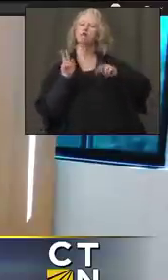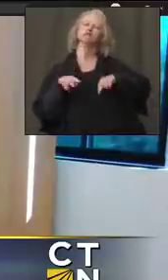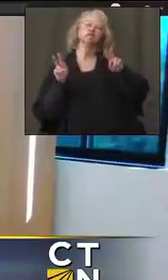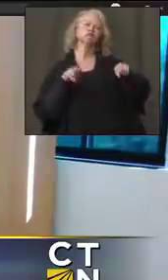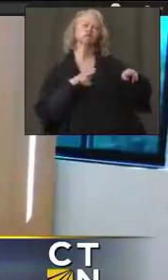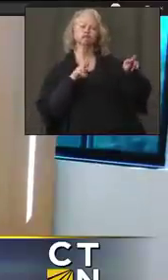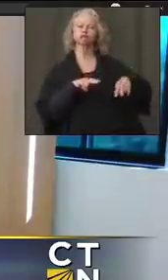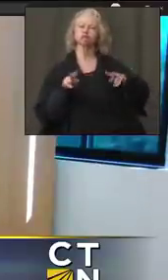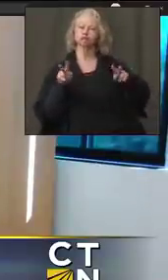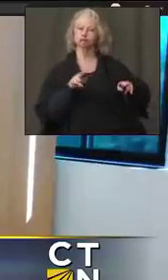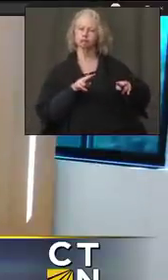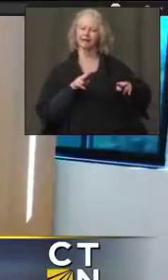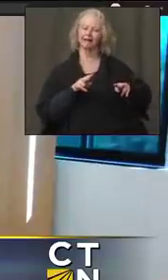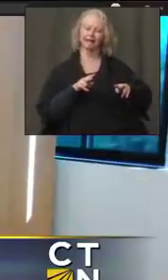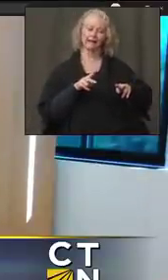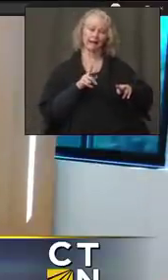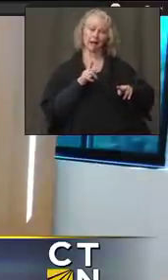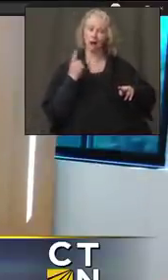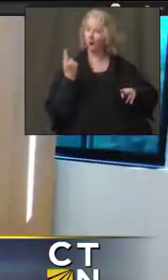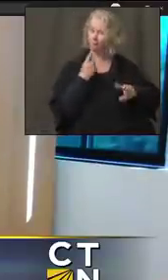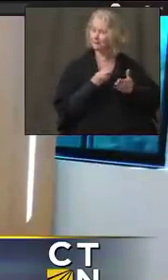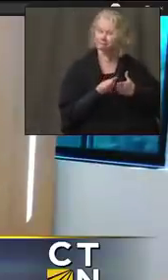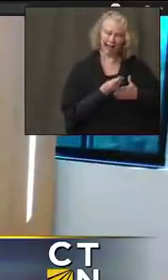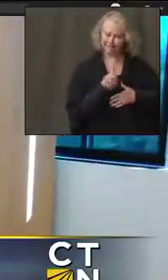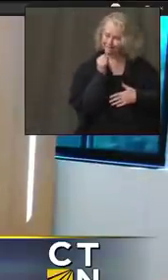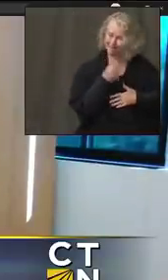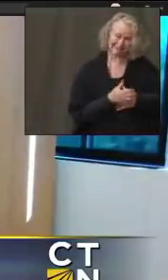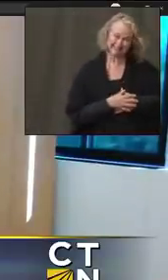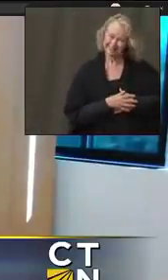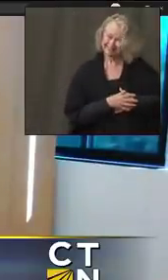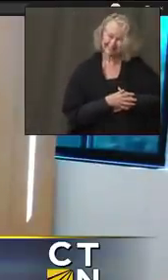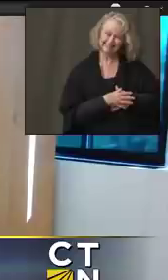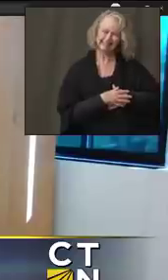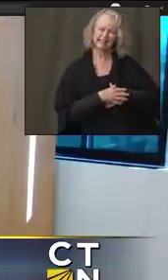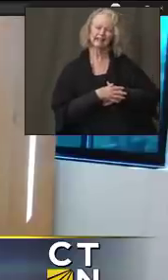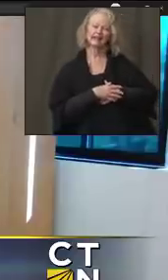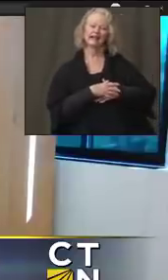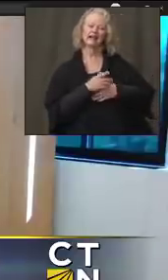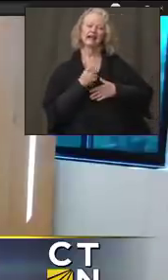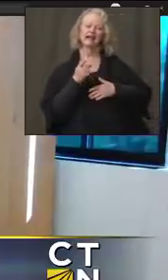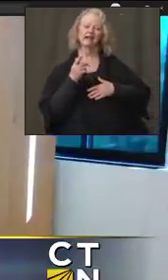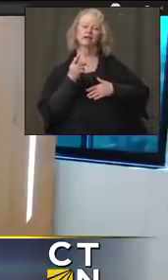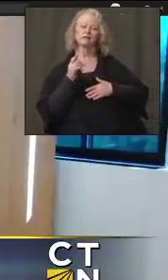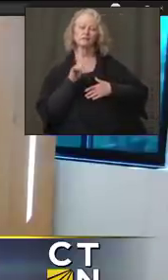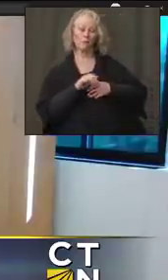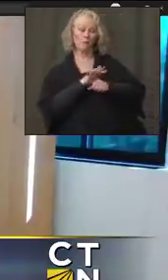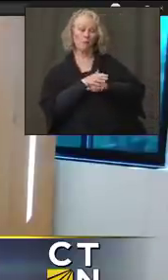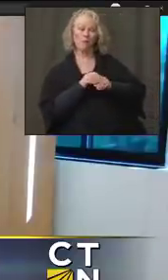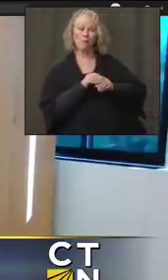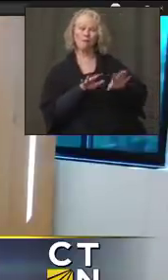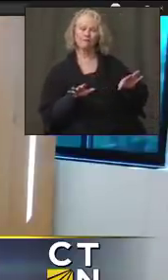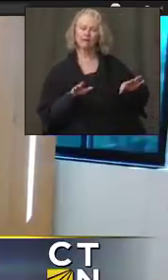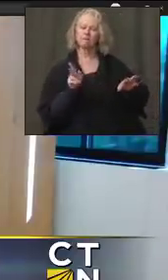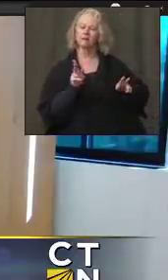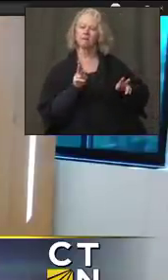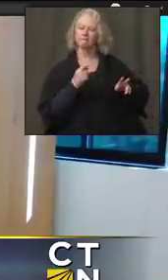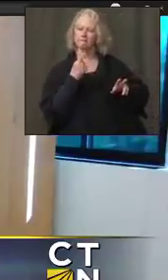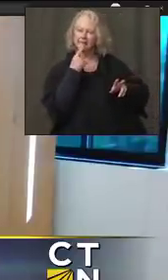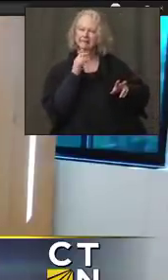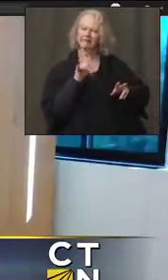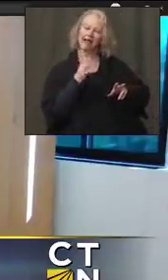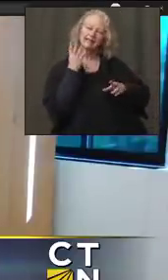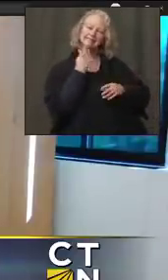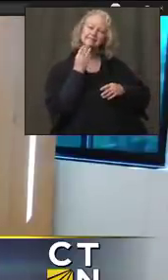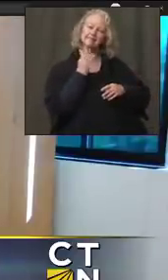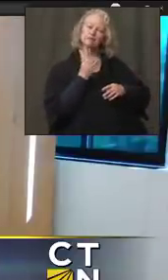as it was actually buying the stuff. So what we took away from the consumer as part of COVID was that experience, because we asked them to shelter